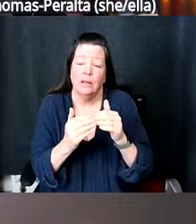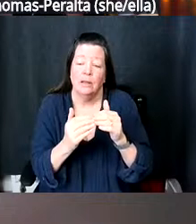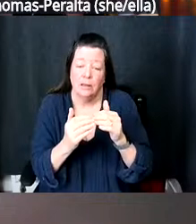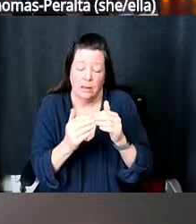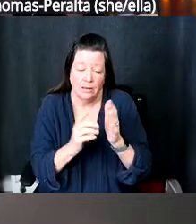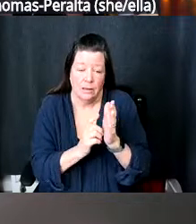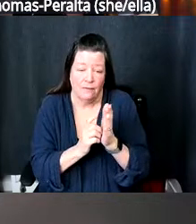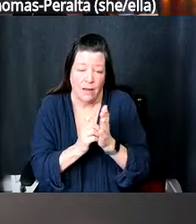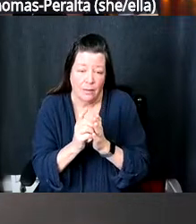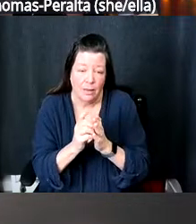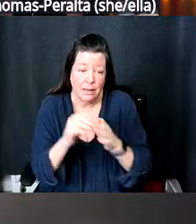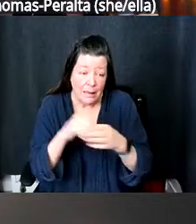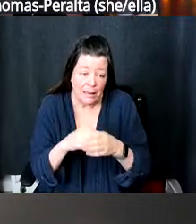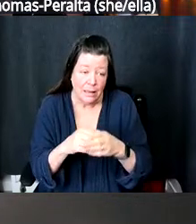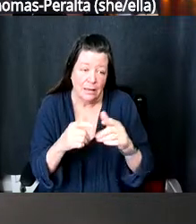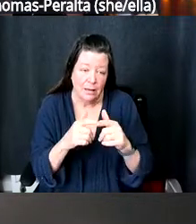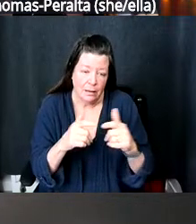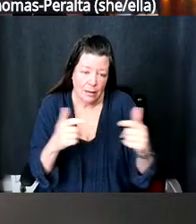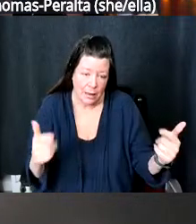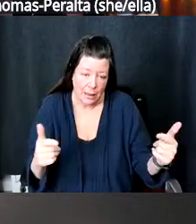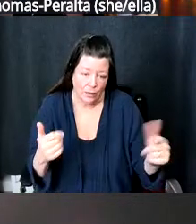of the plans,